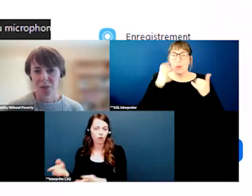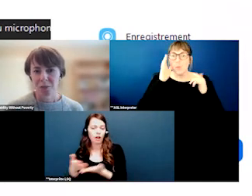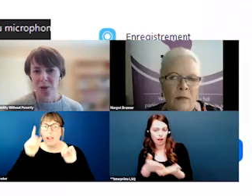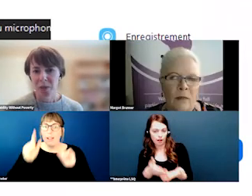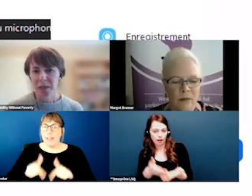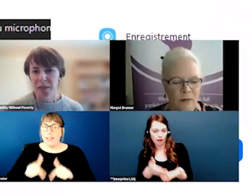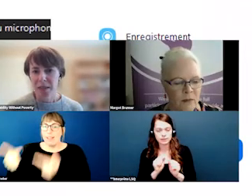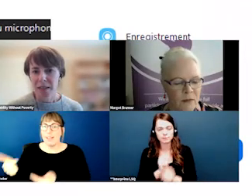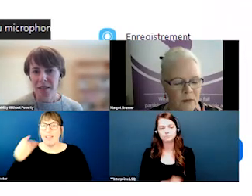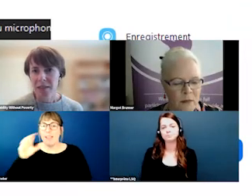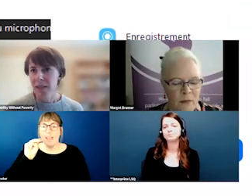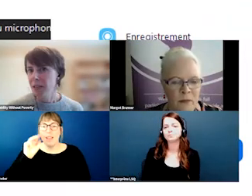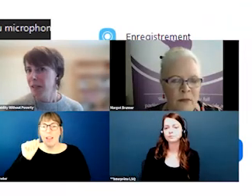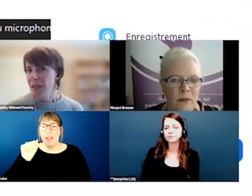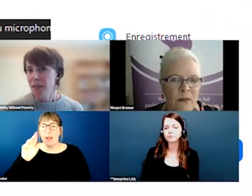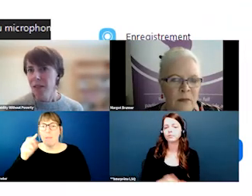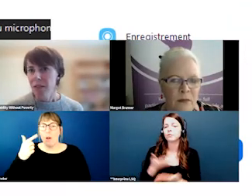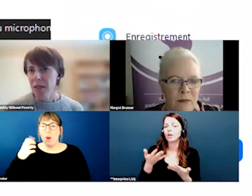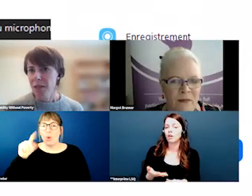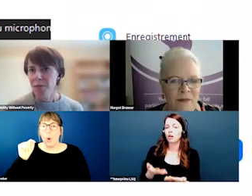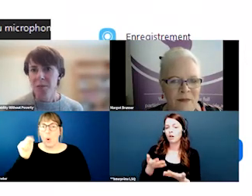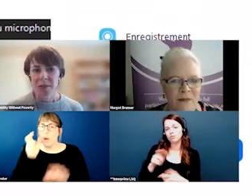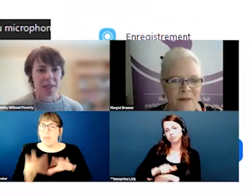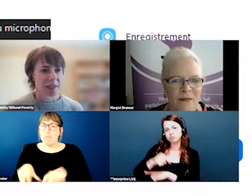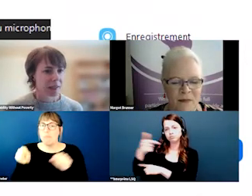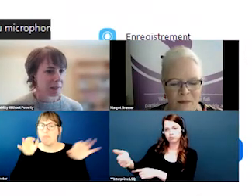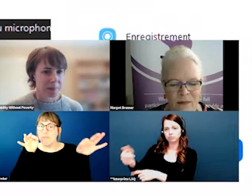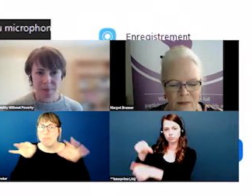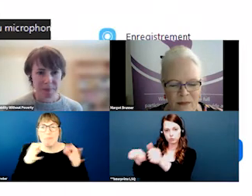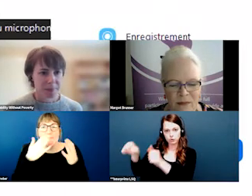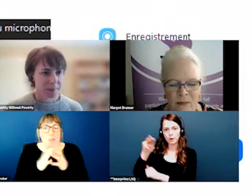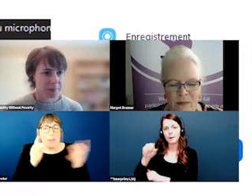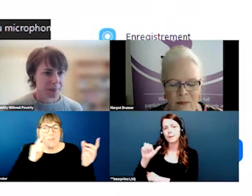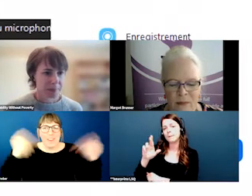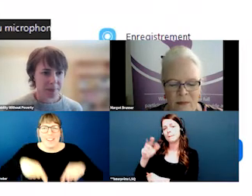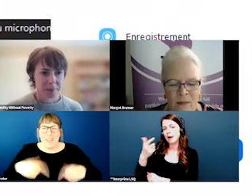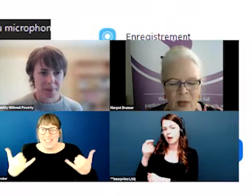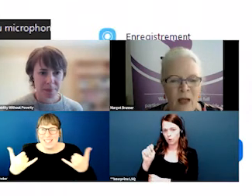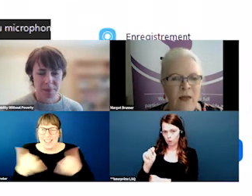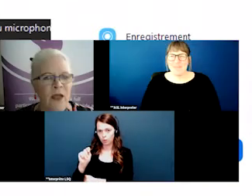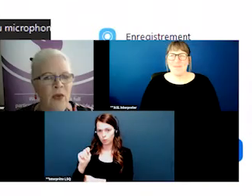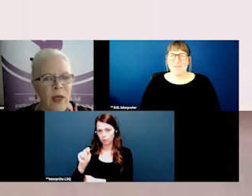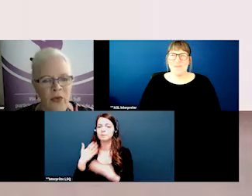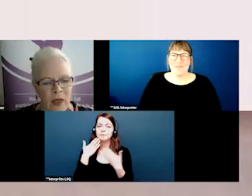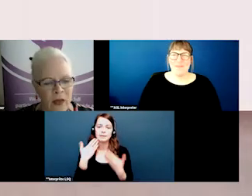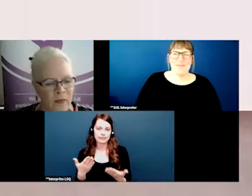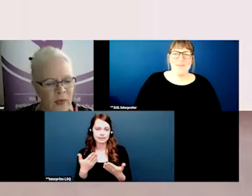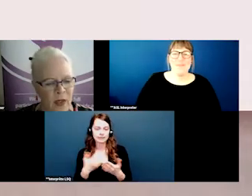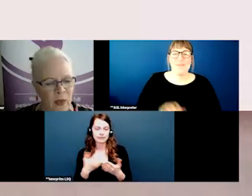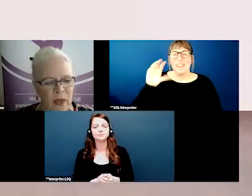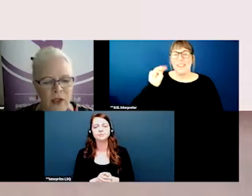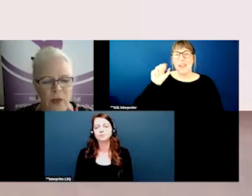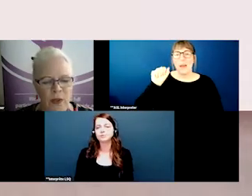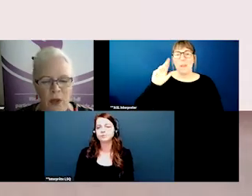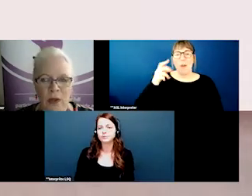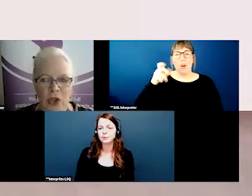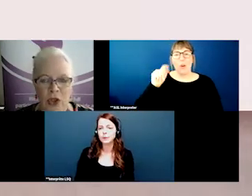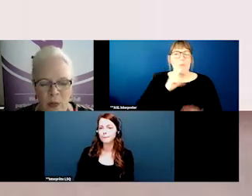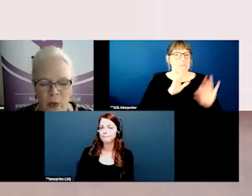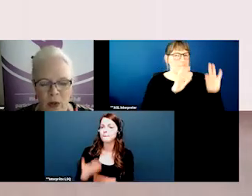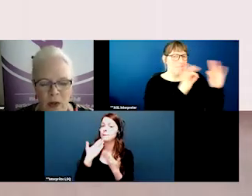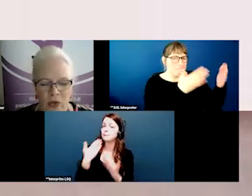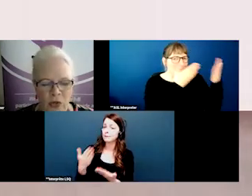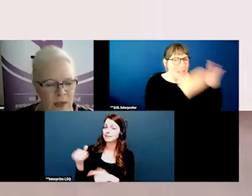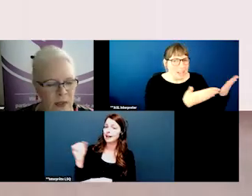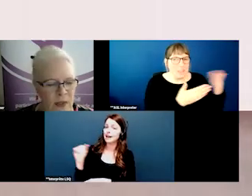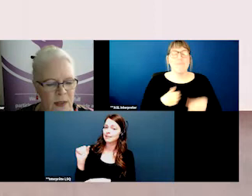Margot to go forward, and thank you for being here. Thank you, Andrea. And I would like to acknowledge